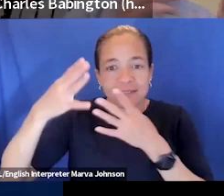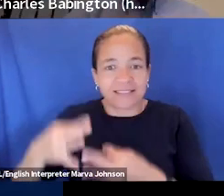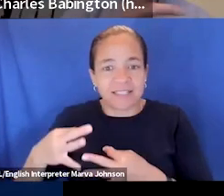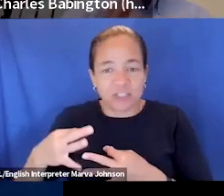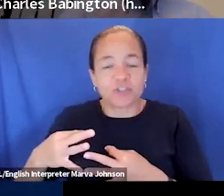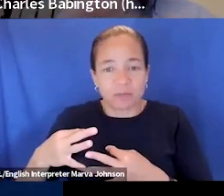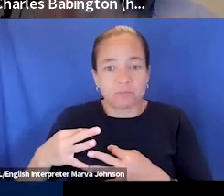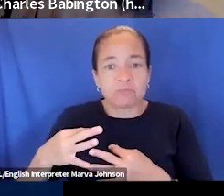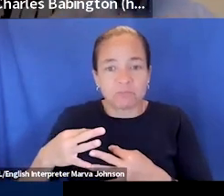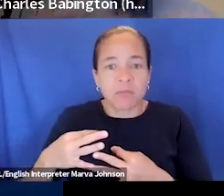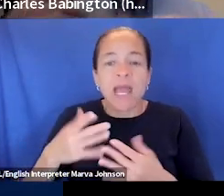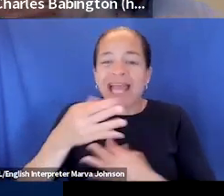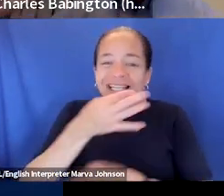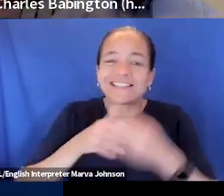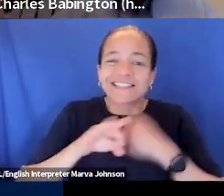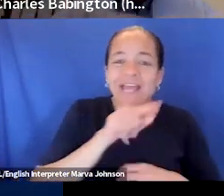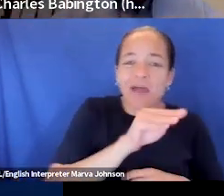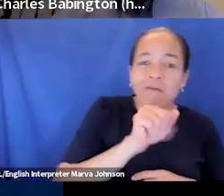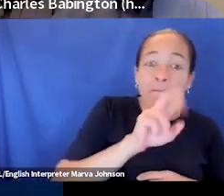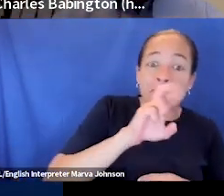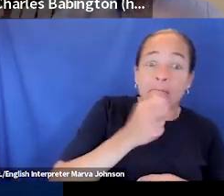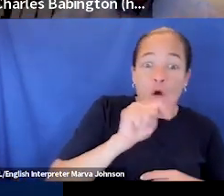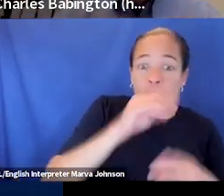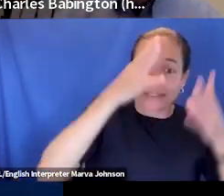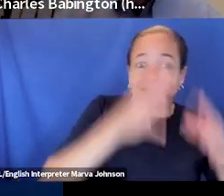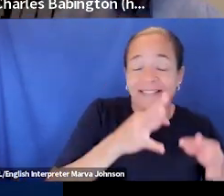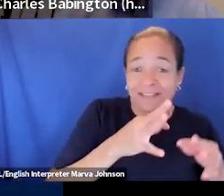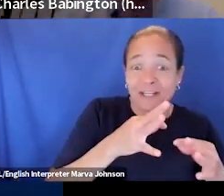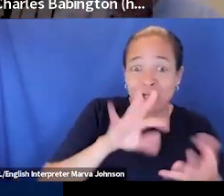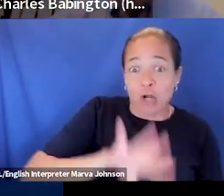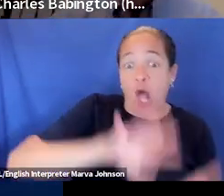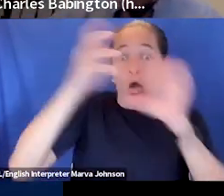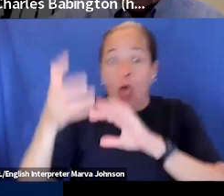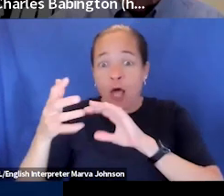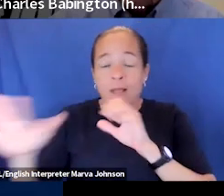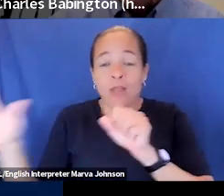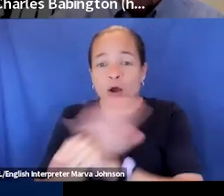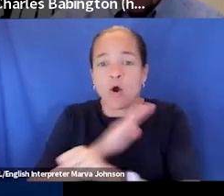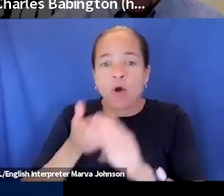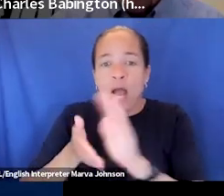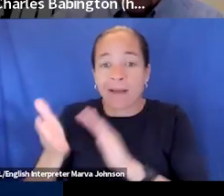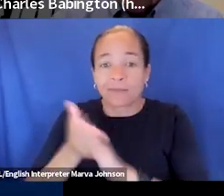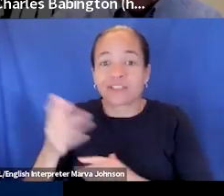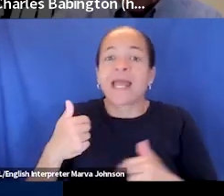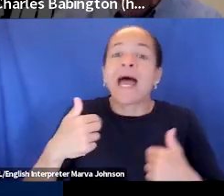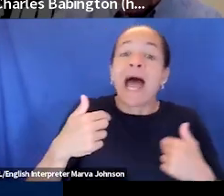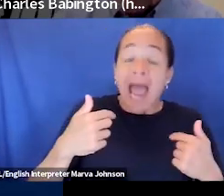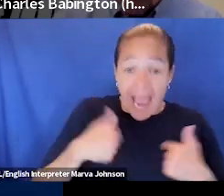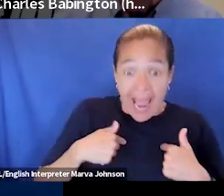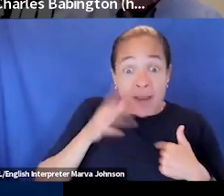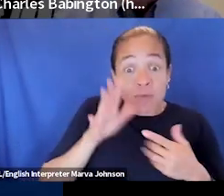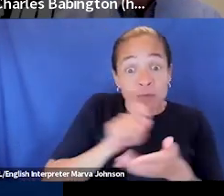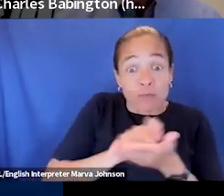than Margaret's decision turned the entire operation on its head. I would write it that way just because I strongly prefer